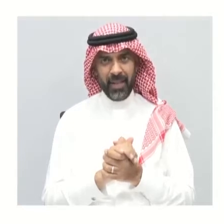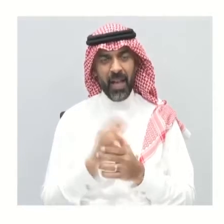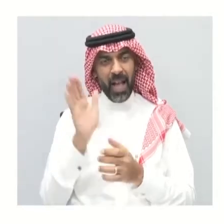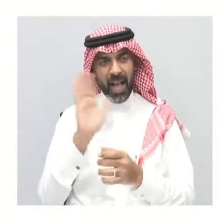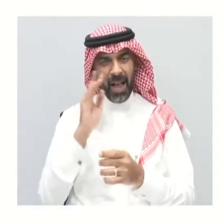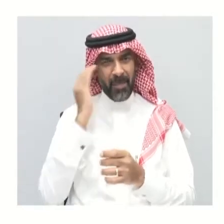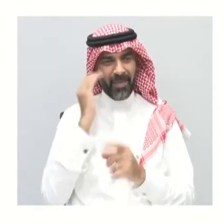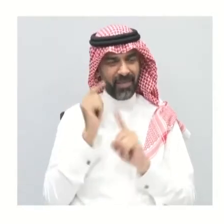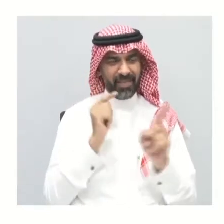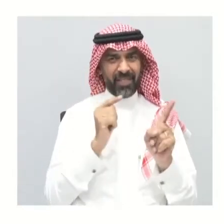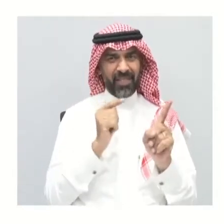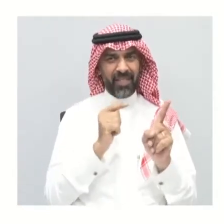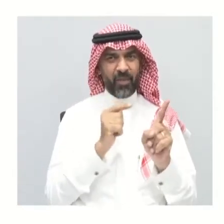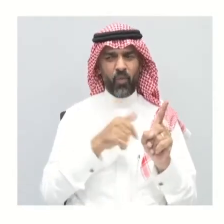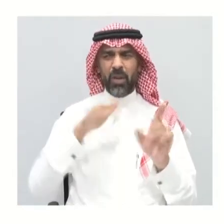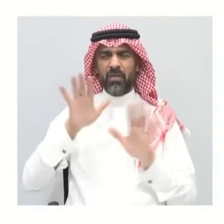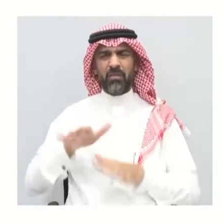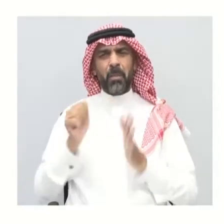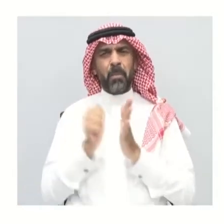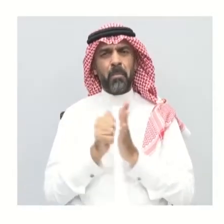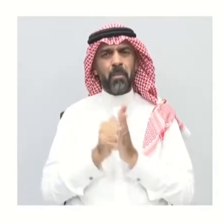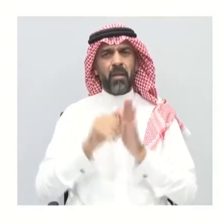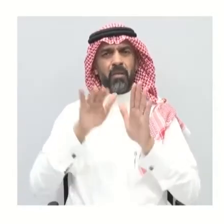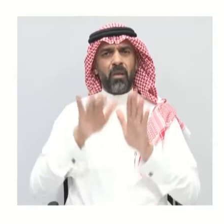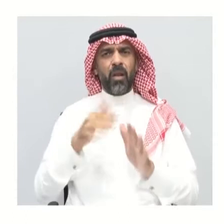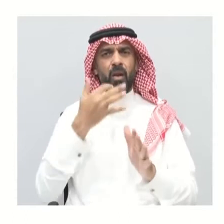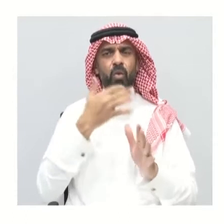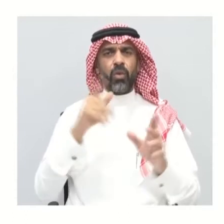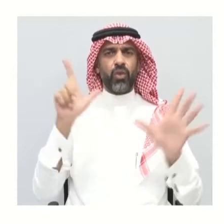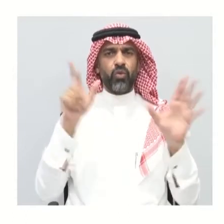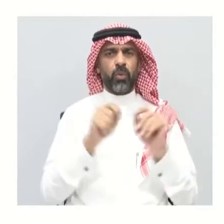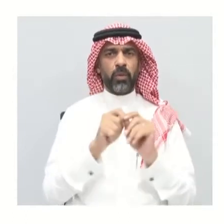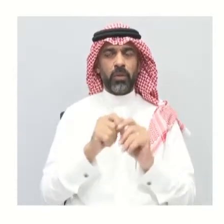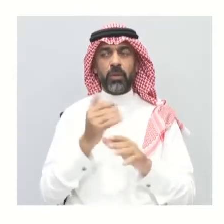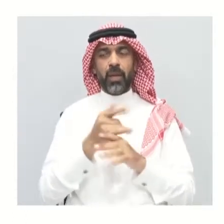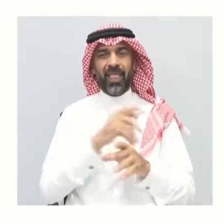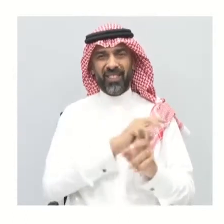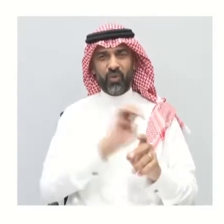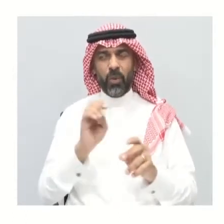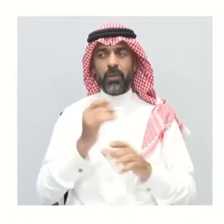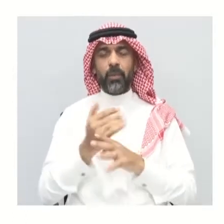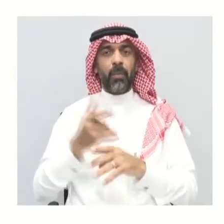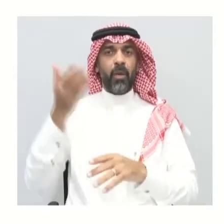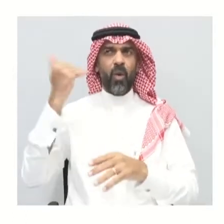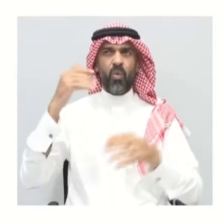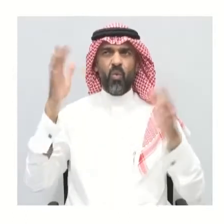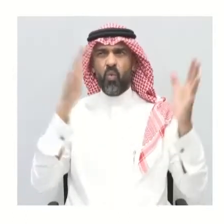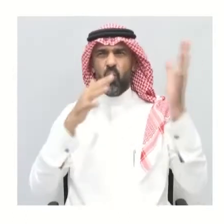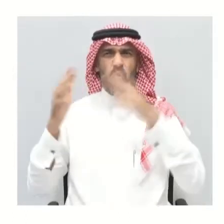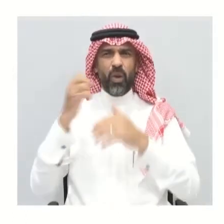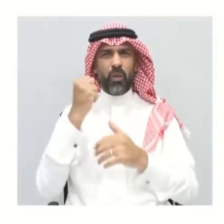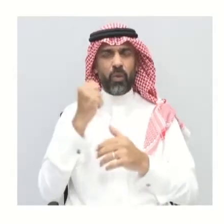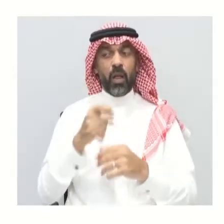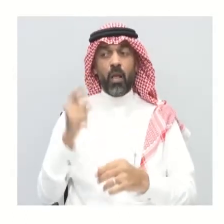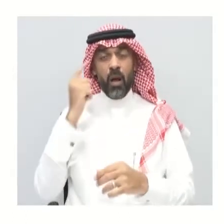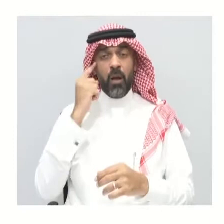Hey Judy, we stayed home all week. It was so windy last week. I know. It